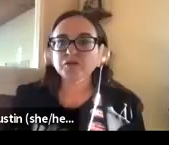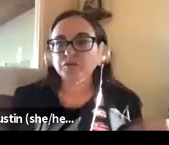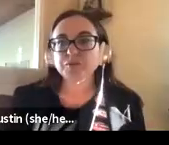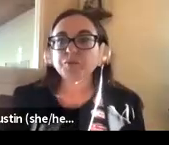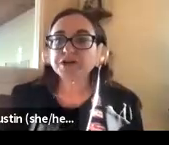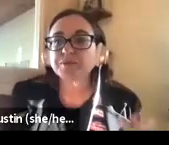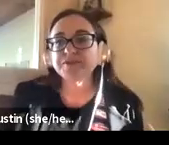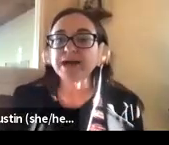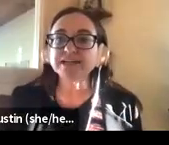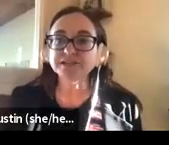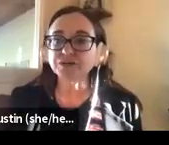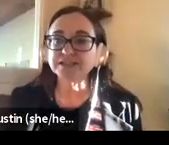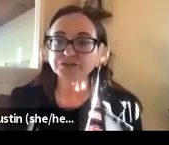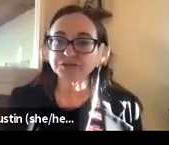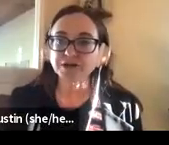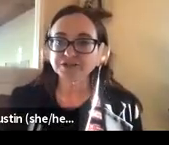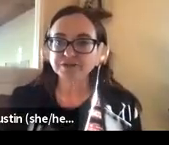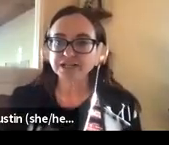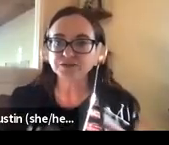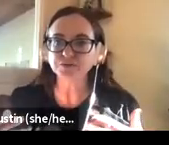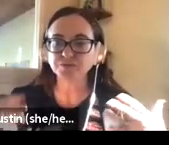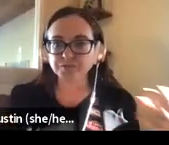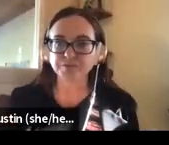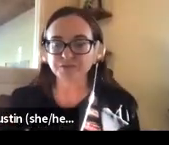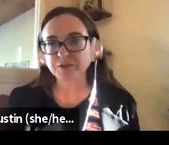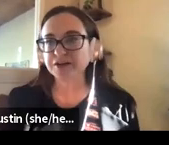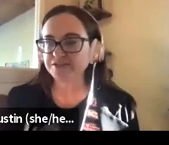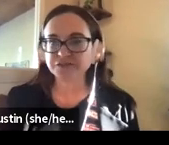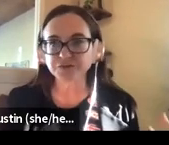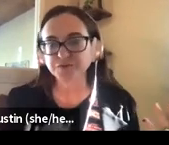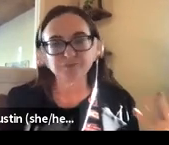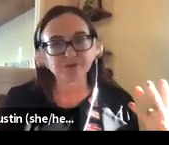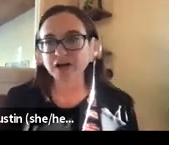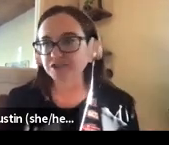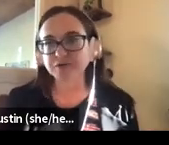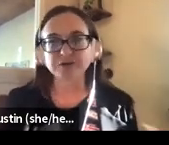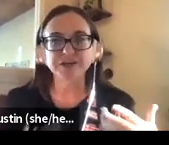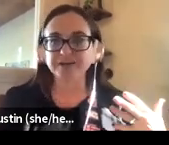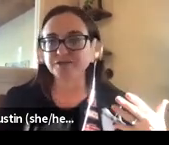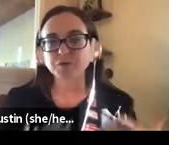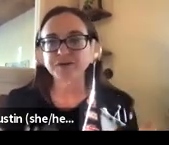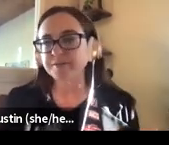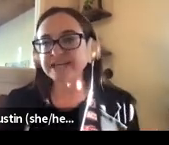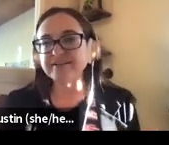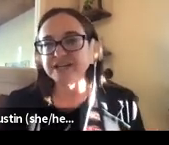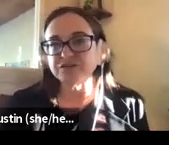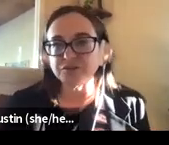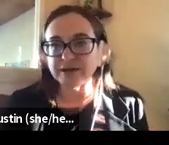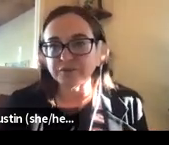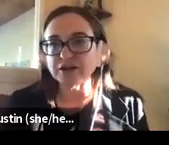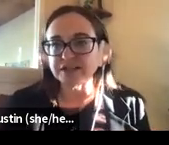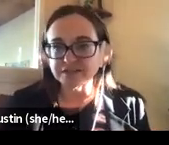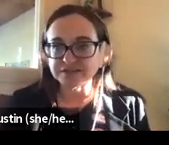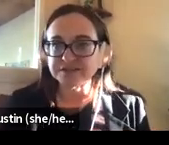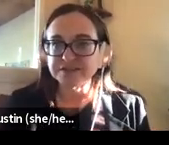And you were working with them as a crisis response, right? So responding to the hospital and supporting them as advocates through